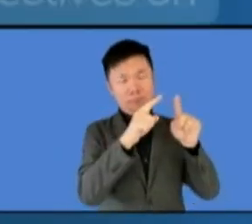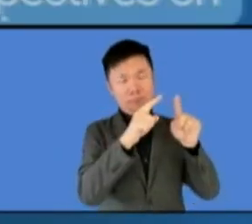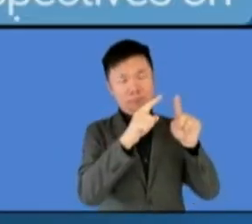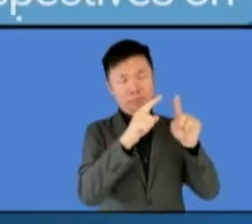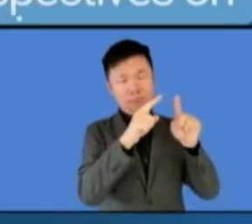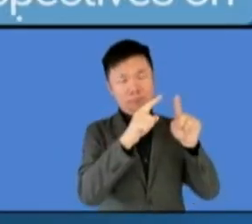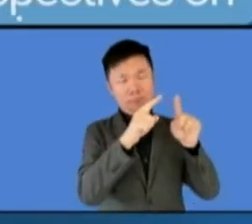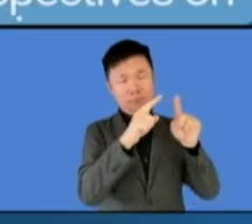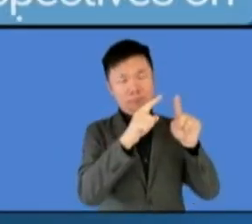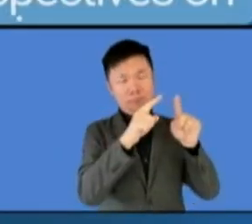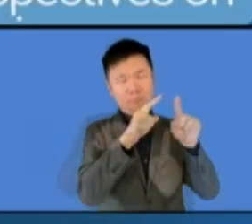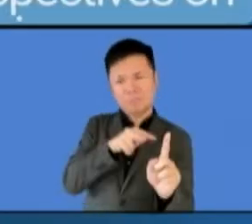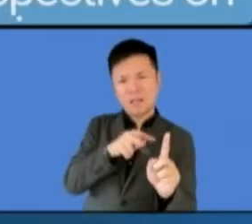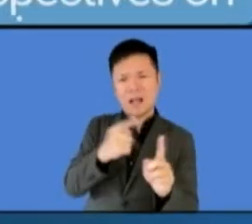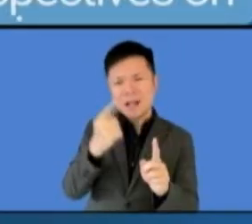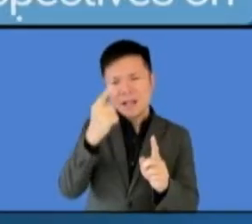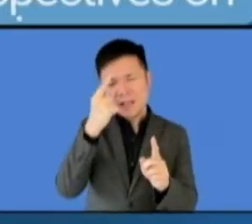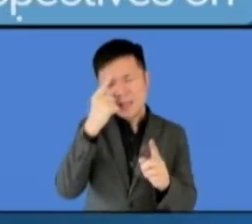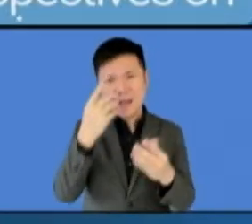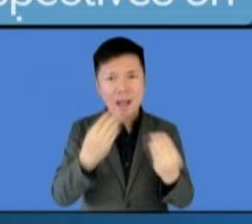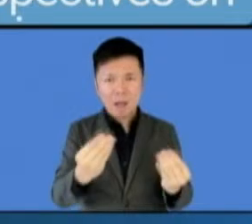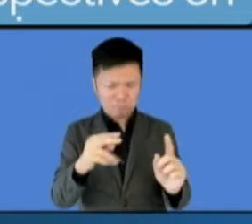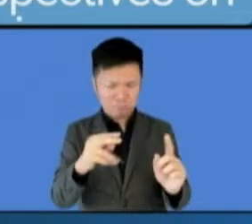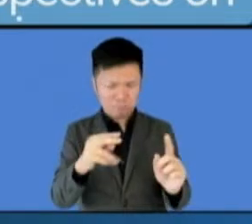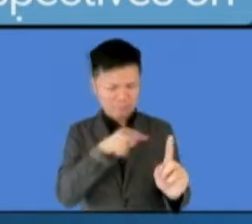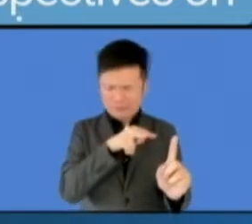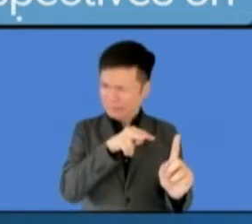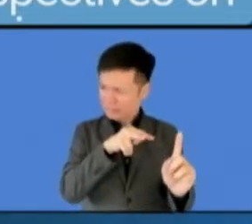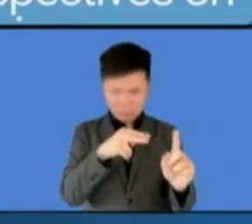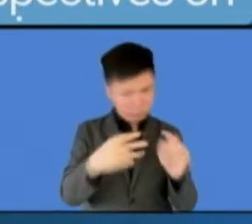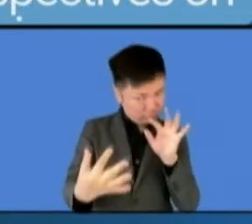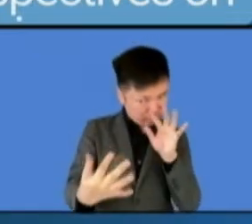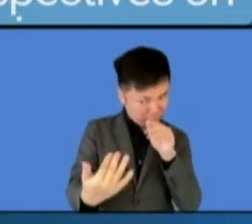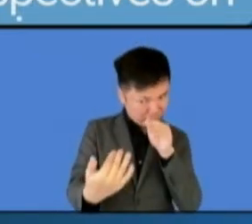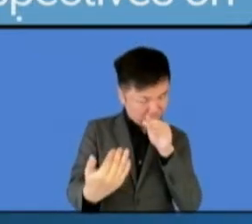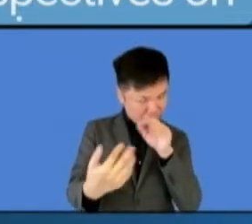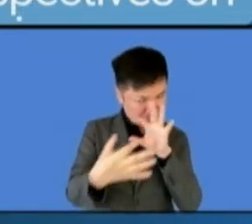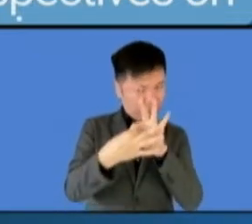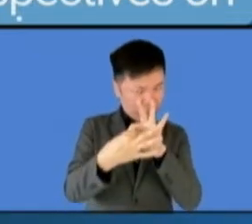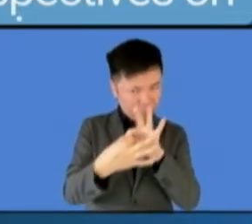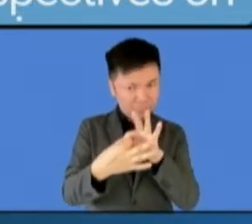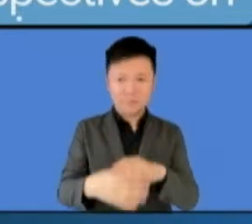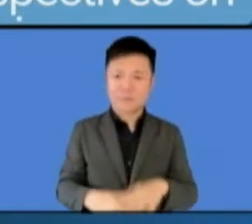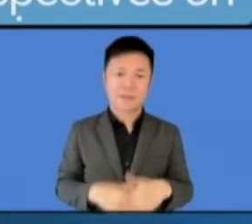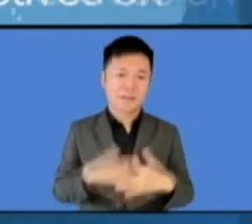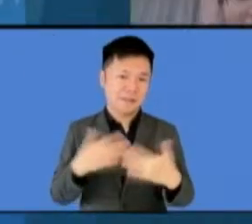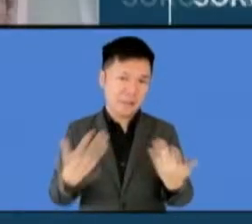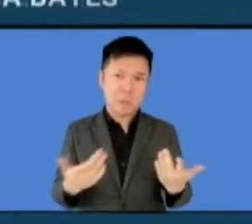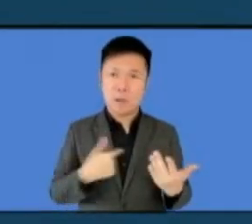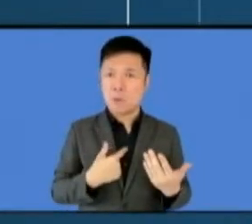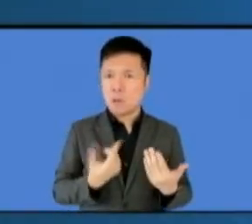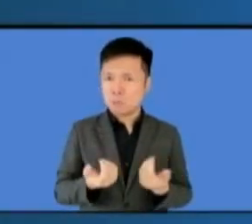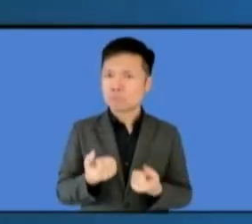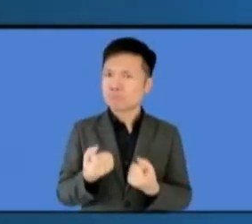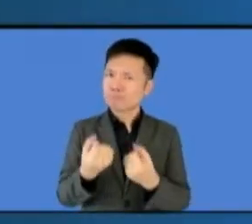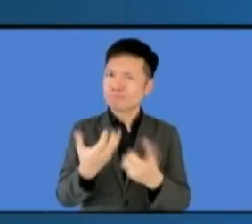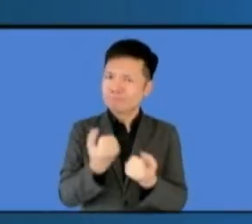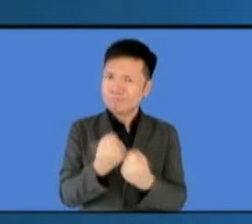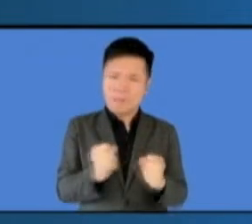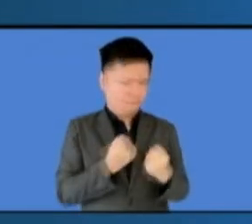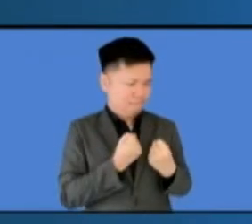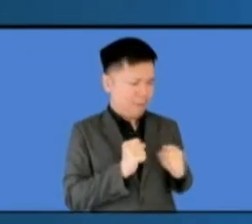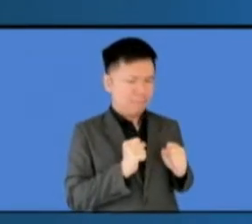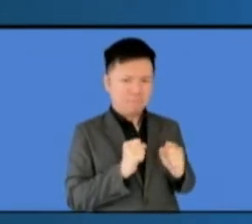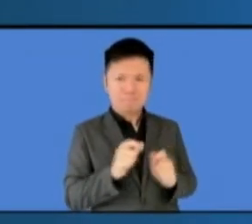to really have a shared perspective on things. So after all, we are interdependent on each other. The main